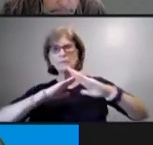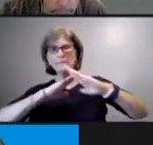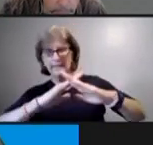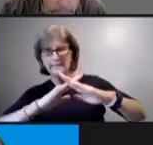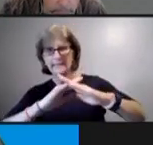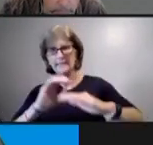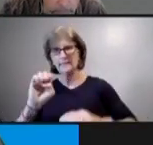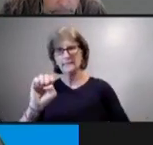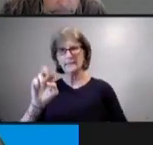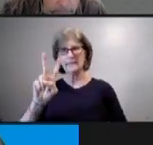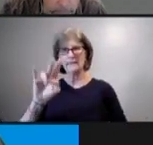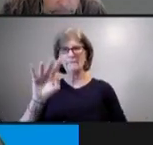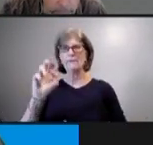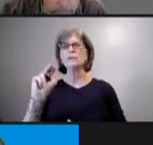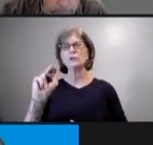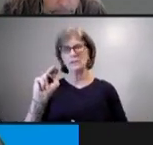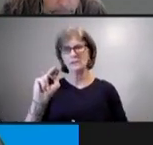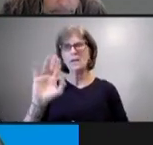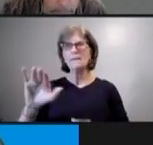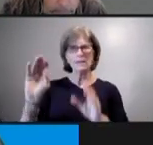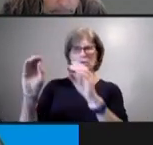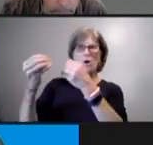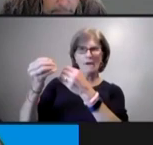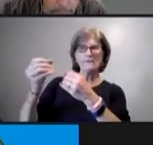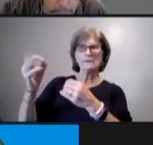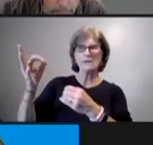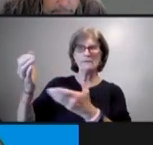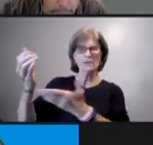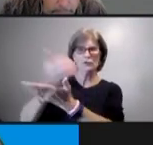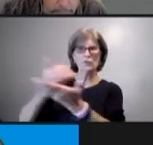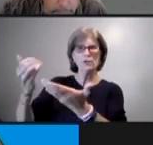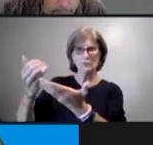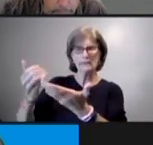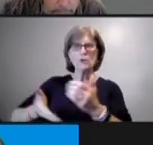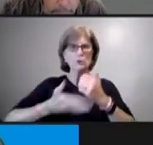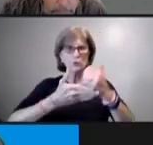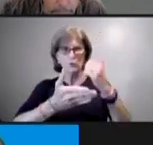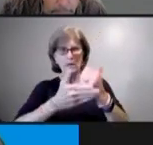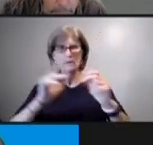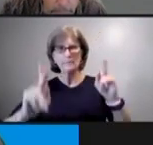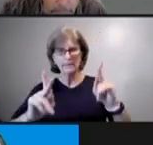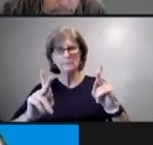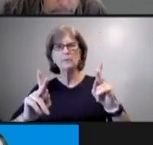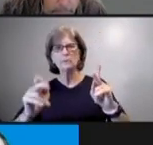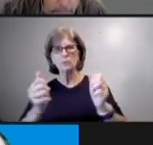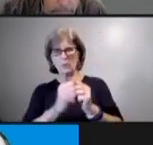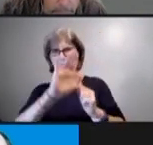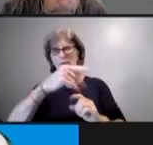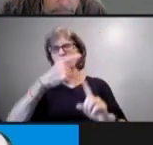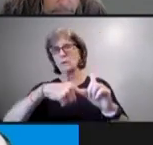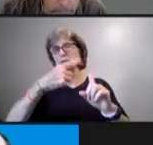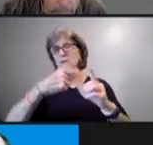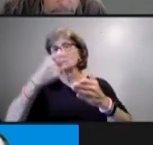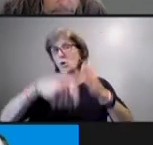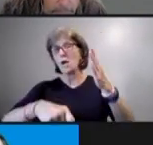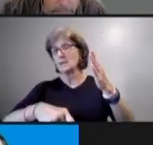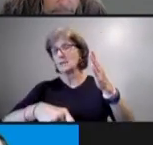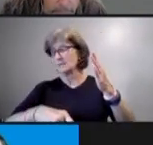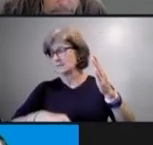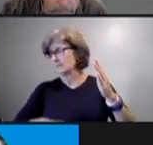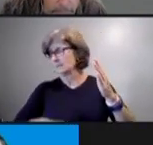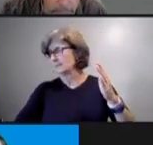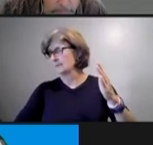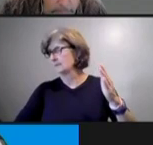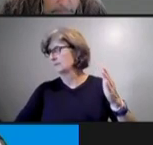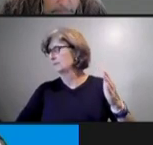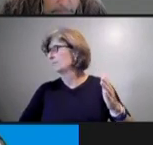money, which is some Office of Treasury money for rental assistance as well. So one of the things that